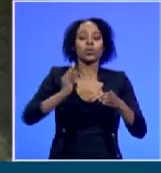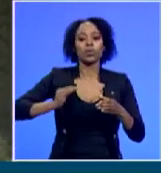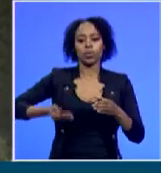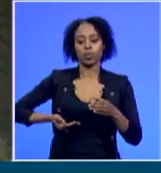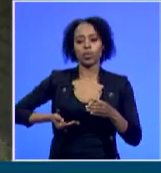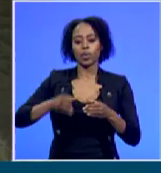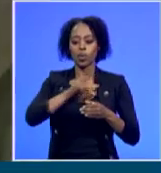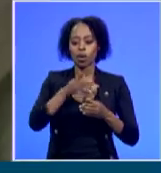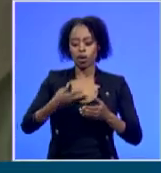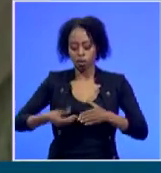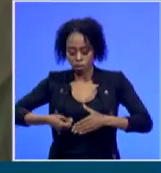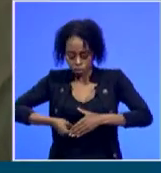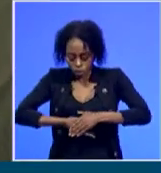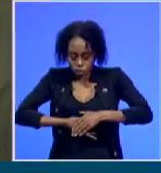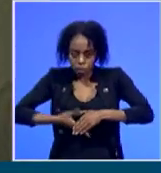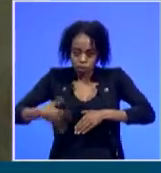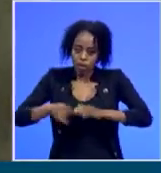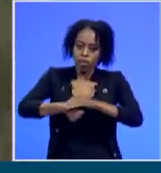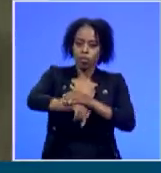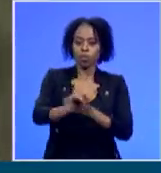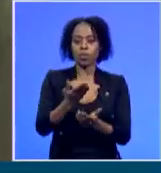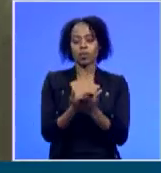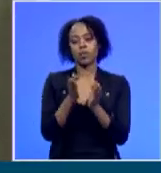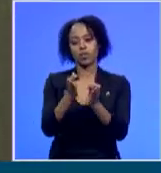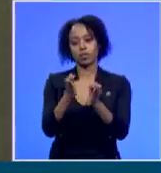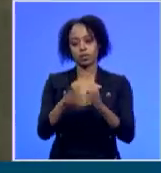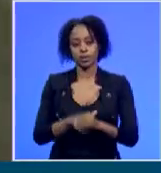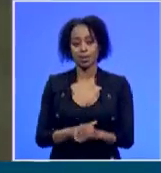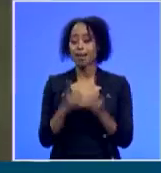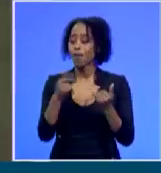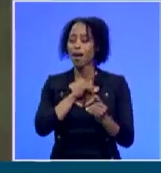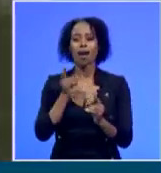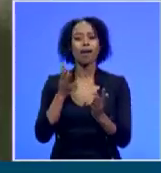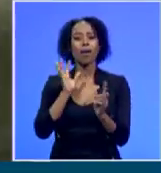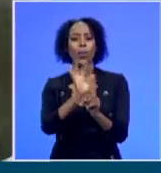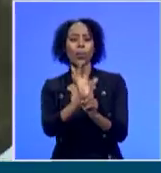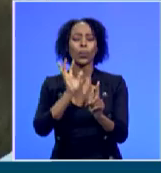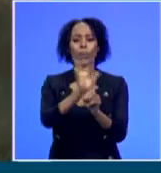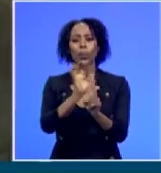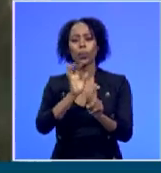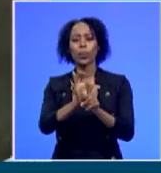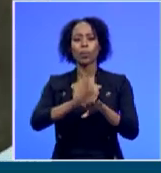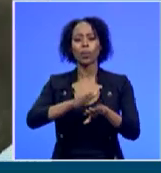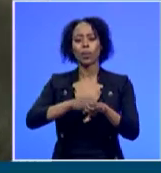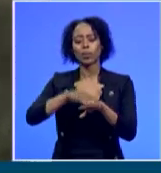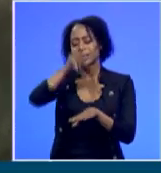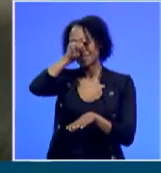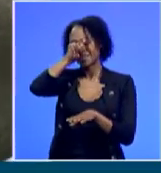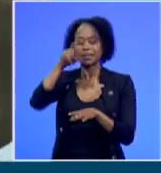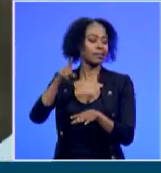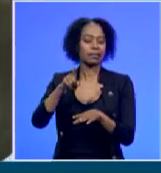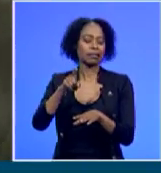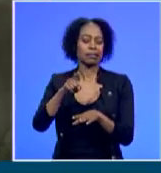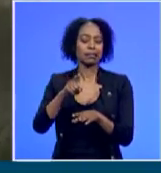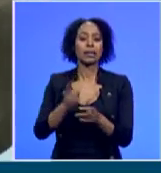for surrogacy in the near future. With poaching continuing to increase, rhino horn is becoming more